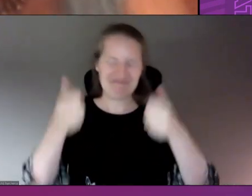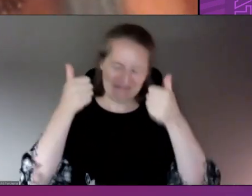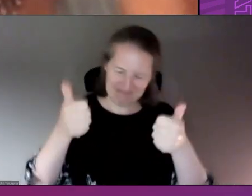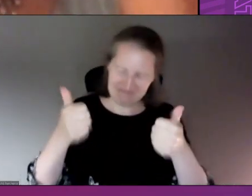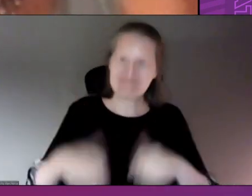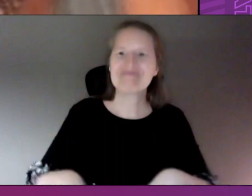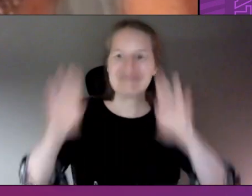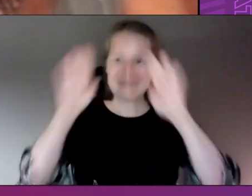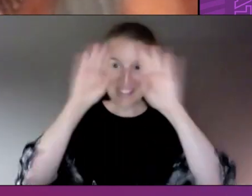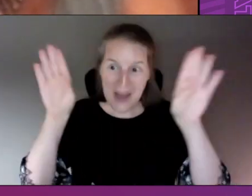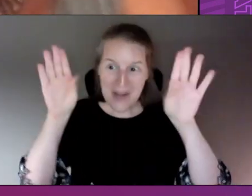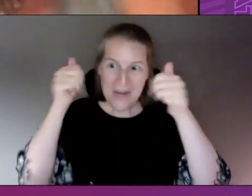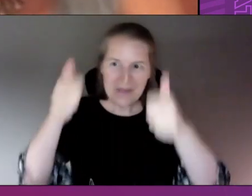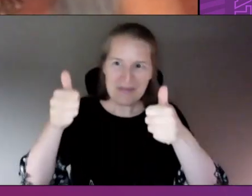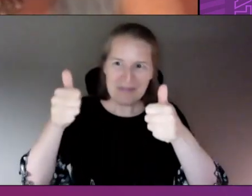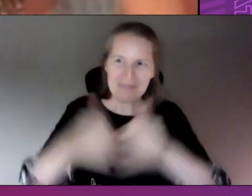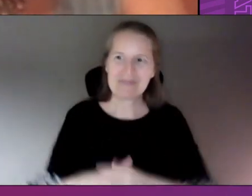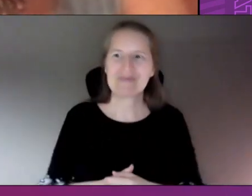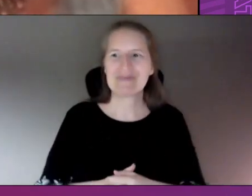Hello.